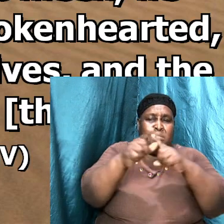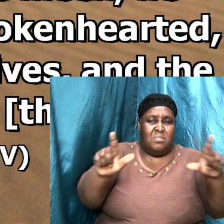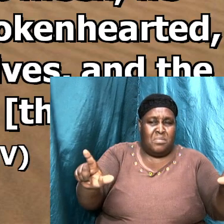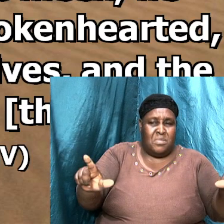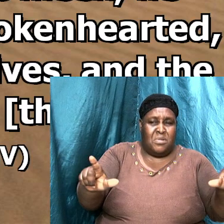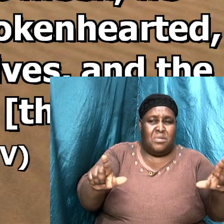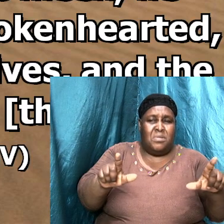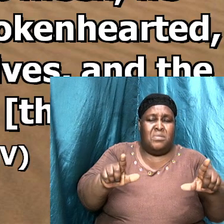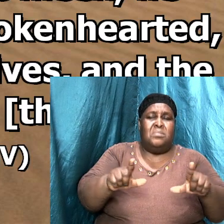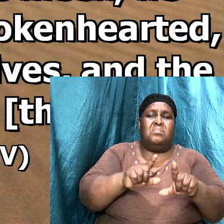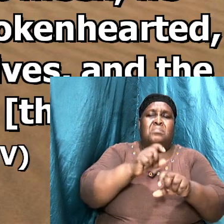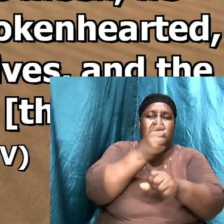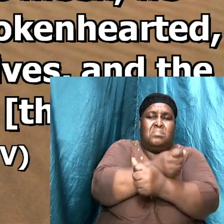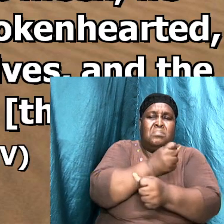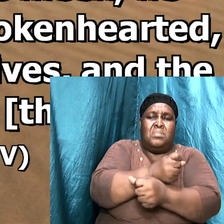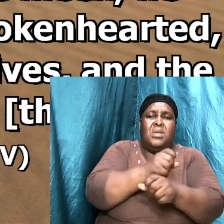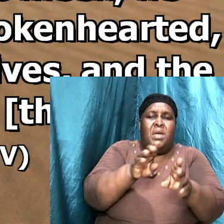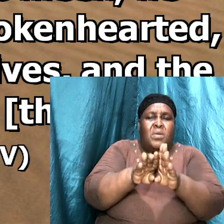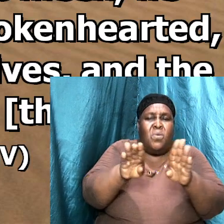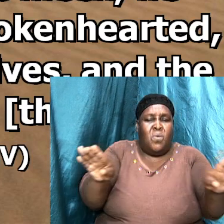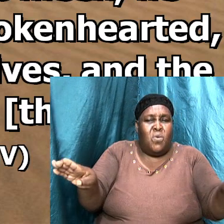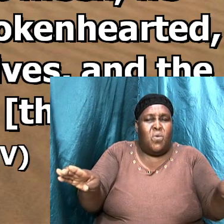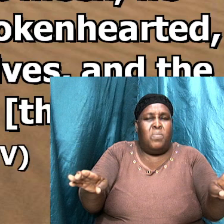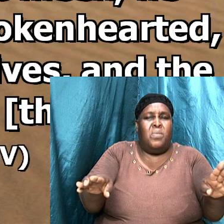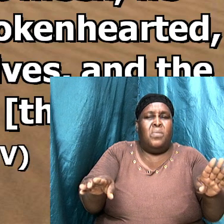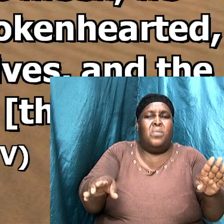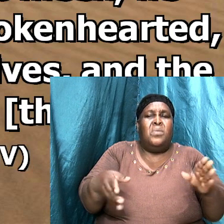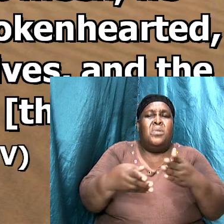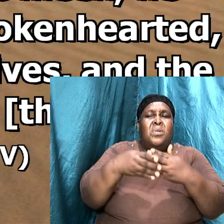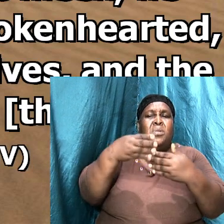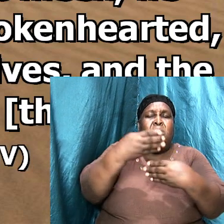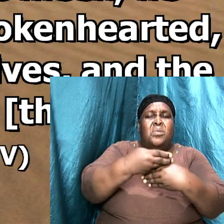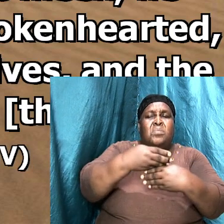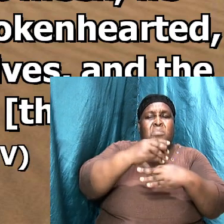and the opening of the prison to them that are bound.